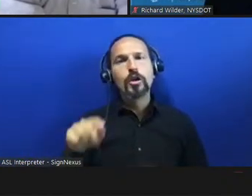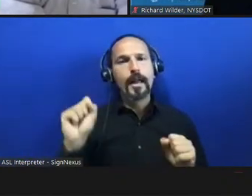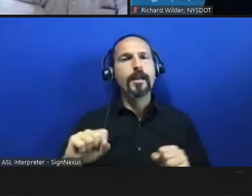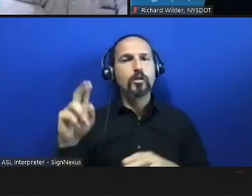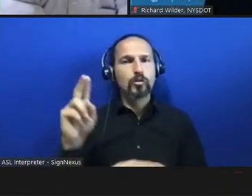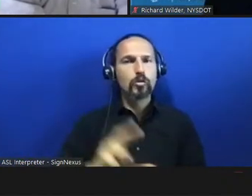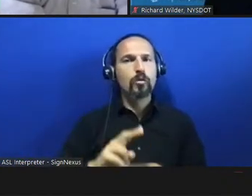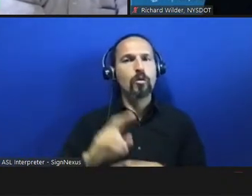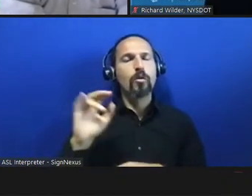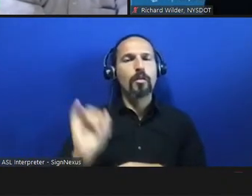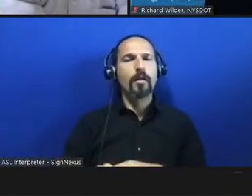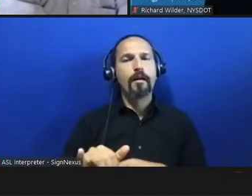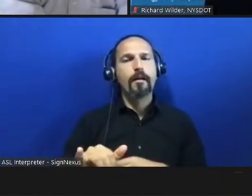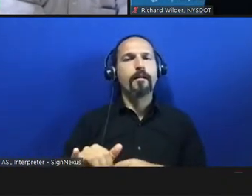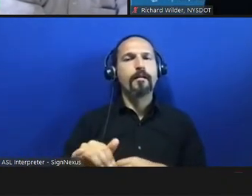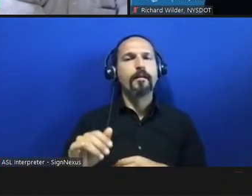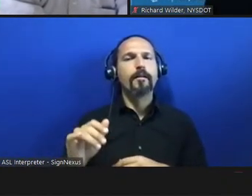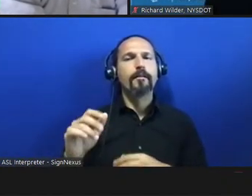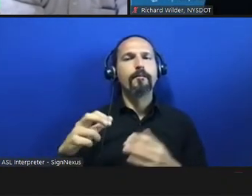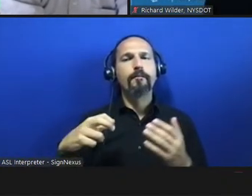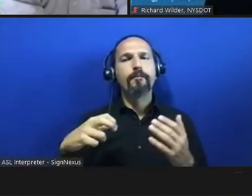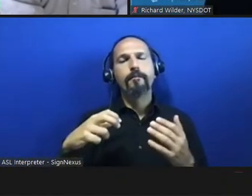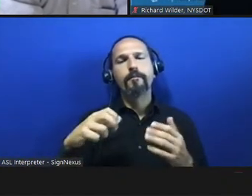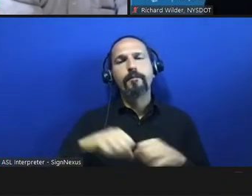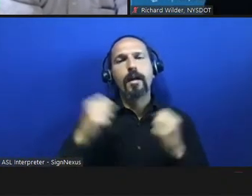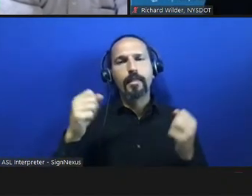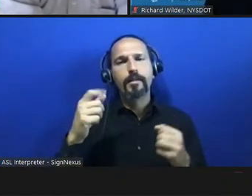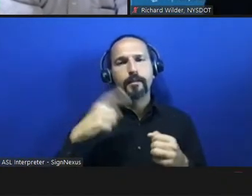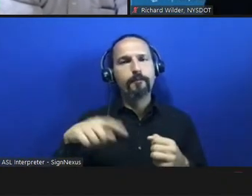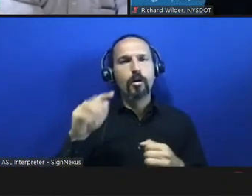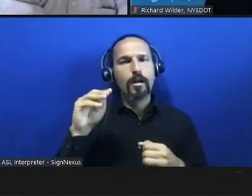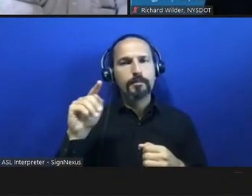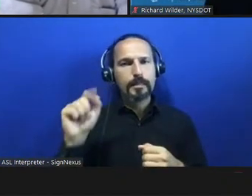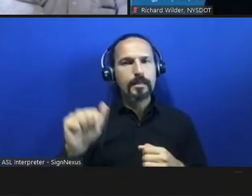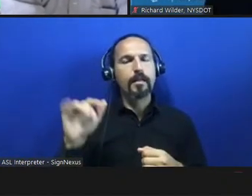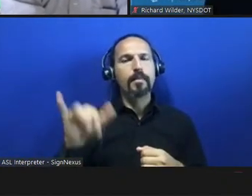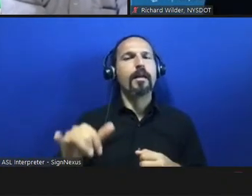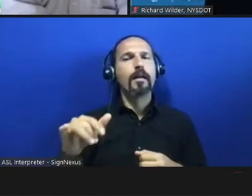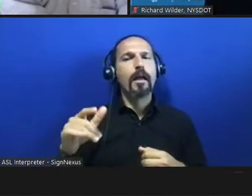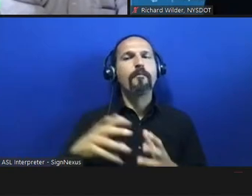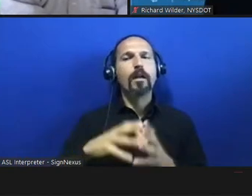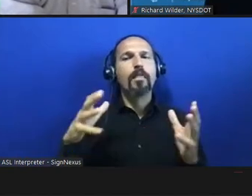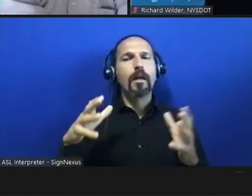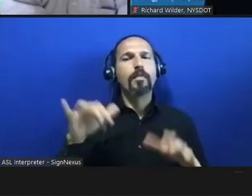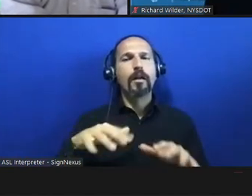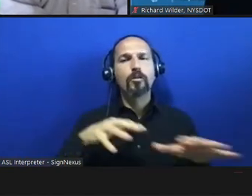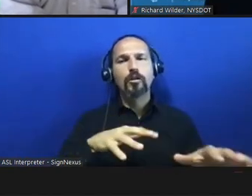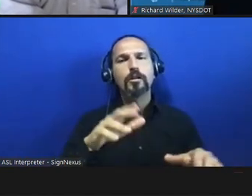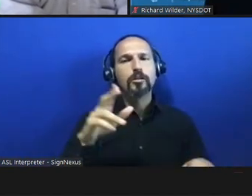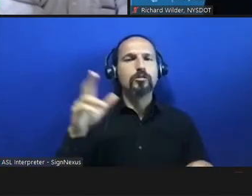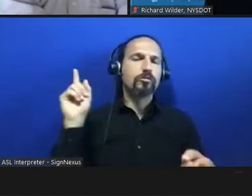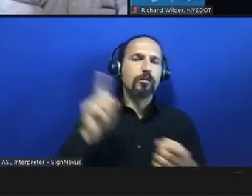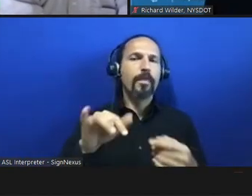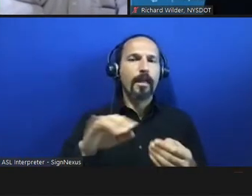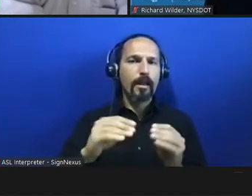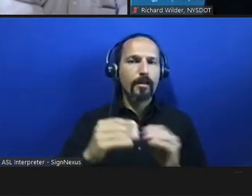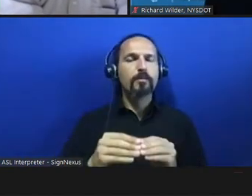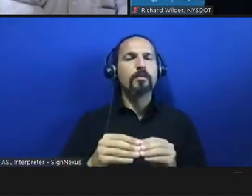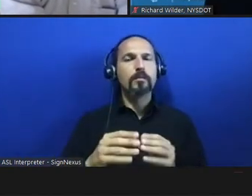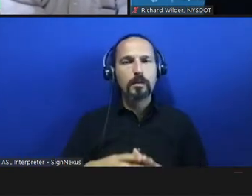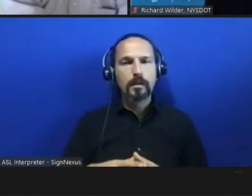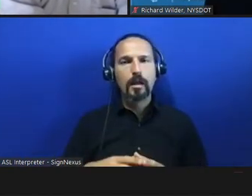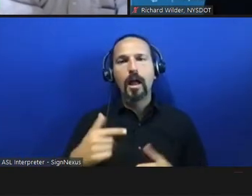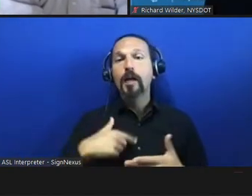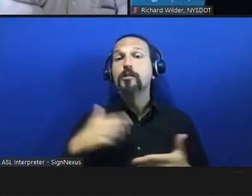those violation revenues to fund the MTA for higher Vehicles create much of the congestion decreasing their numbers would decrease congestion